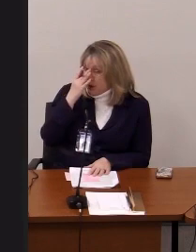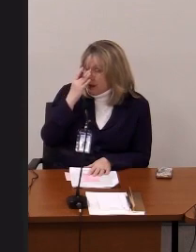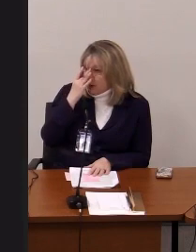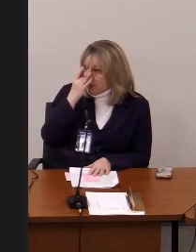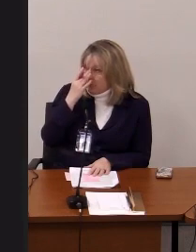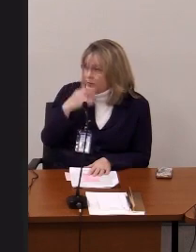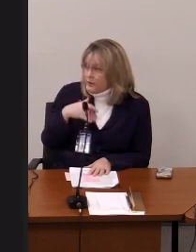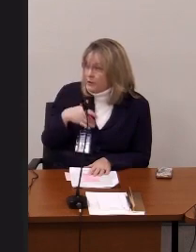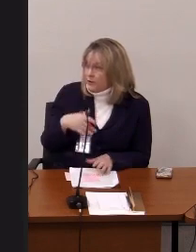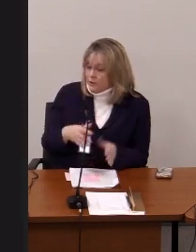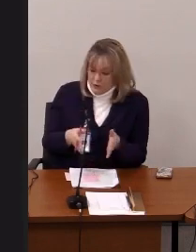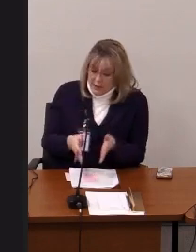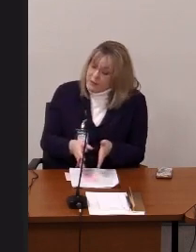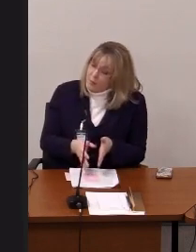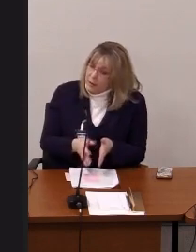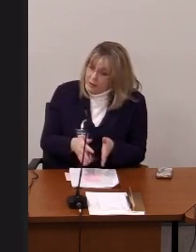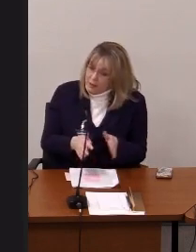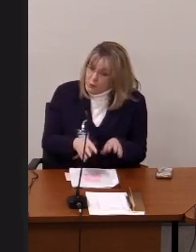For example,